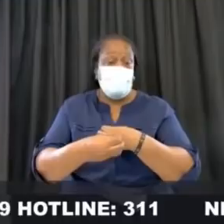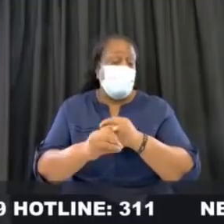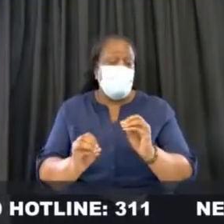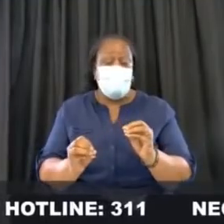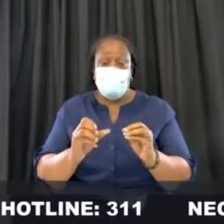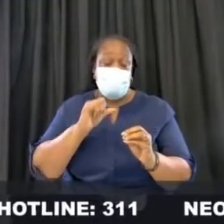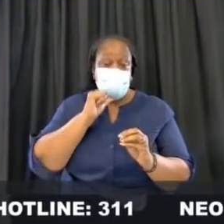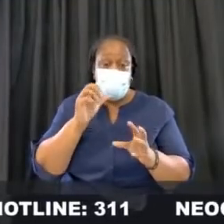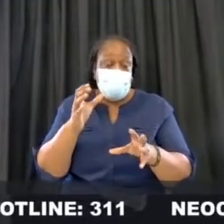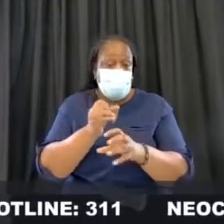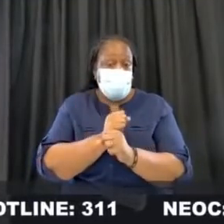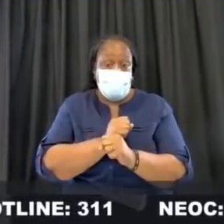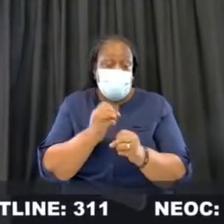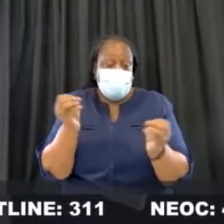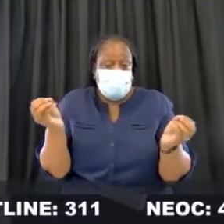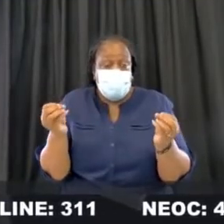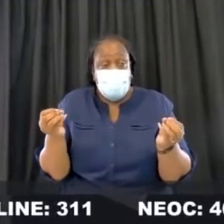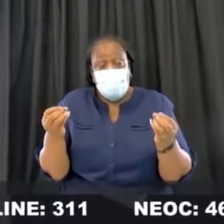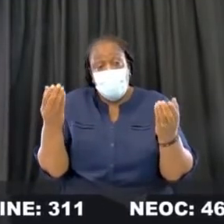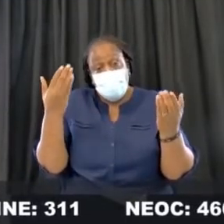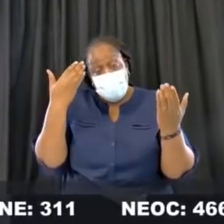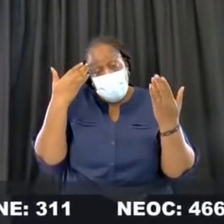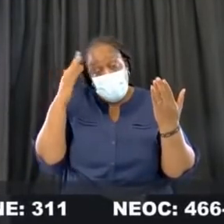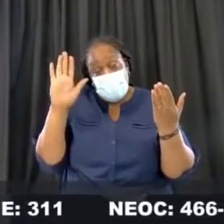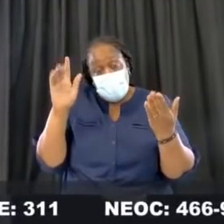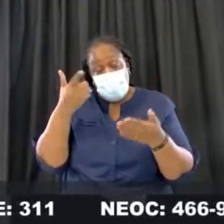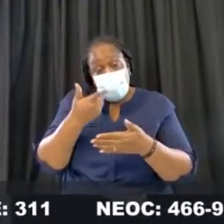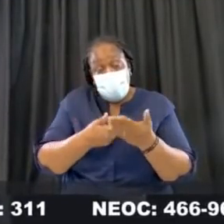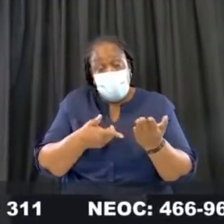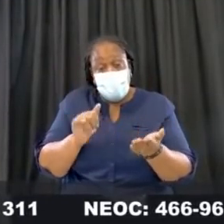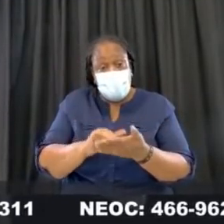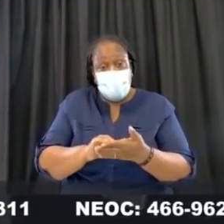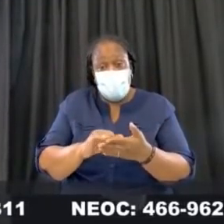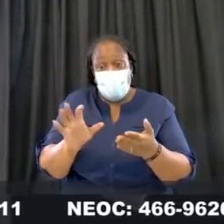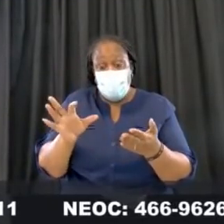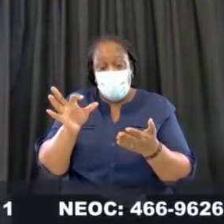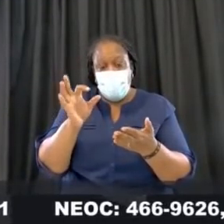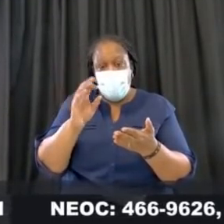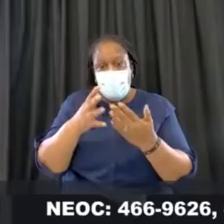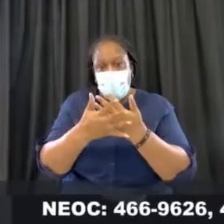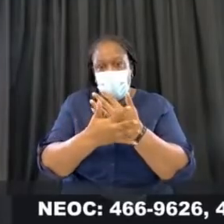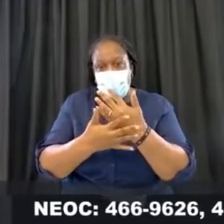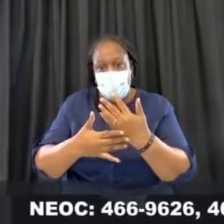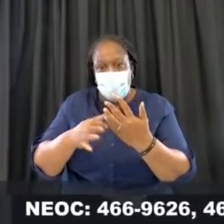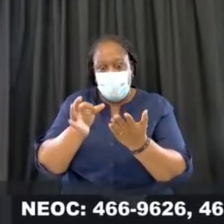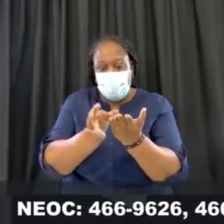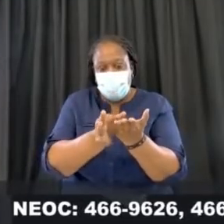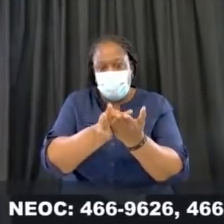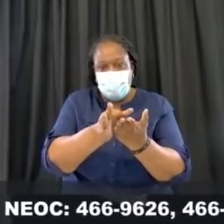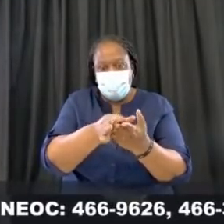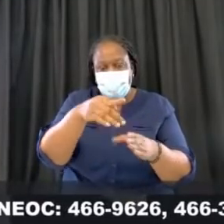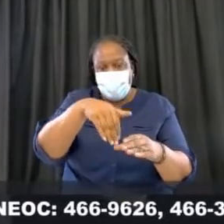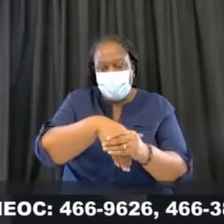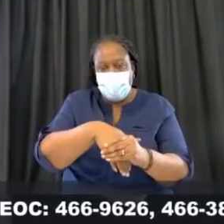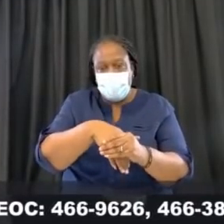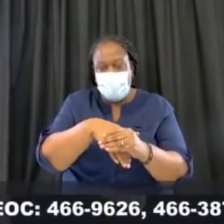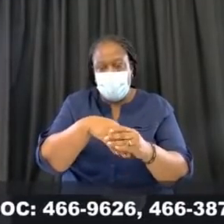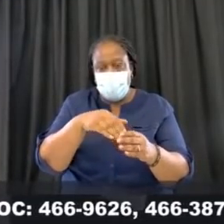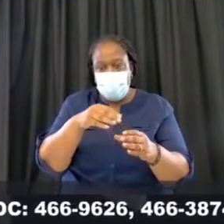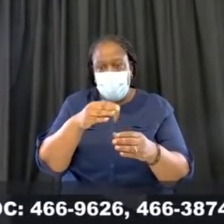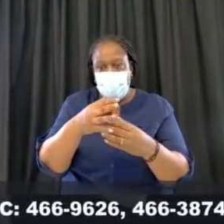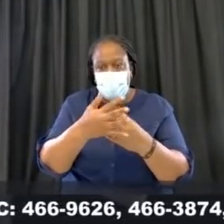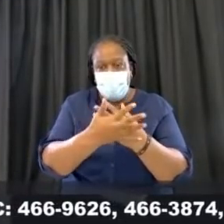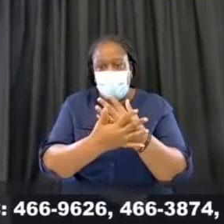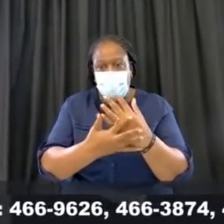not received any information regarding any significant side effects from the vaccines.